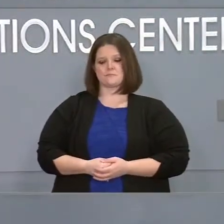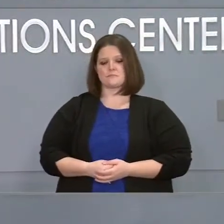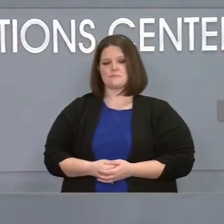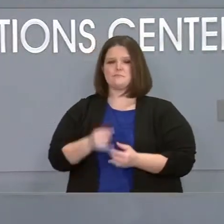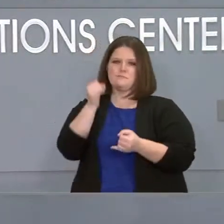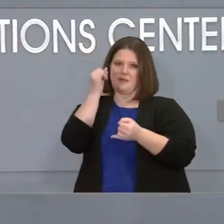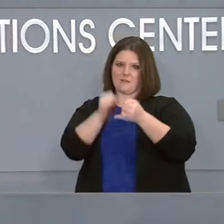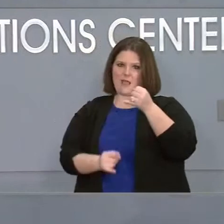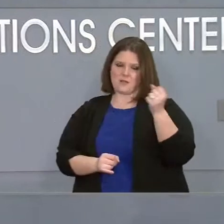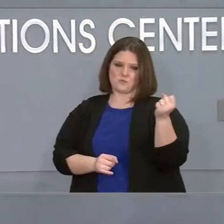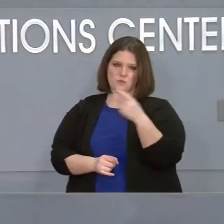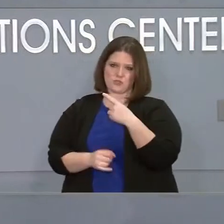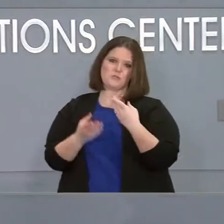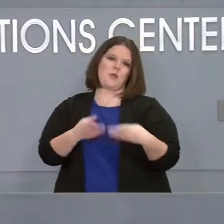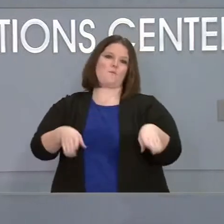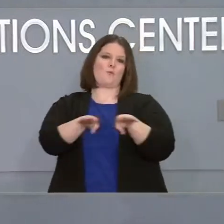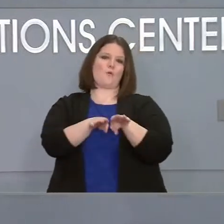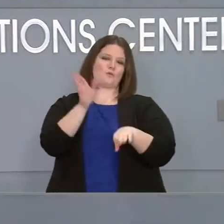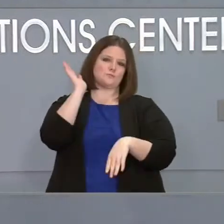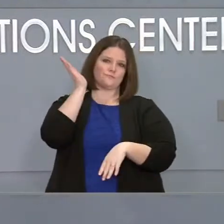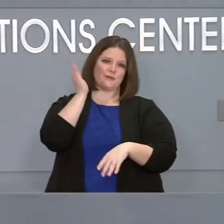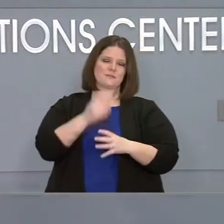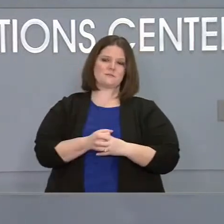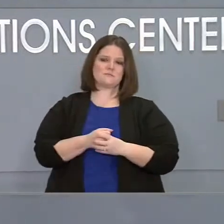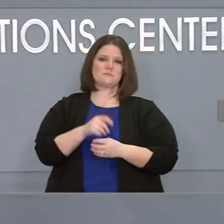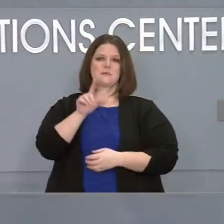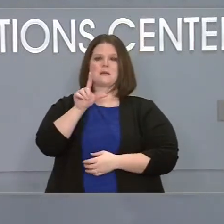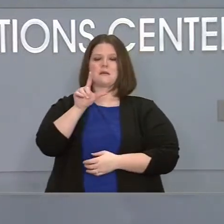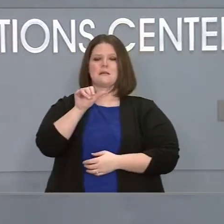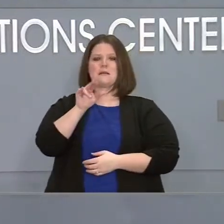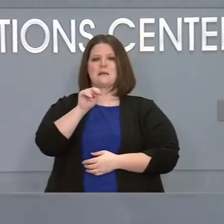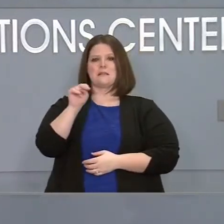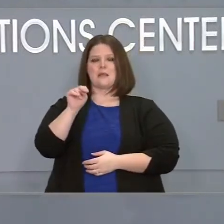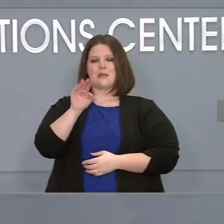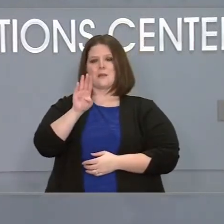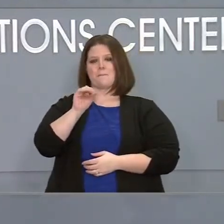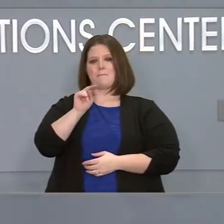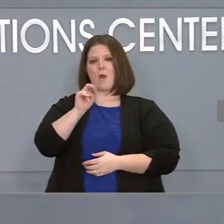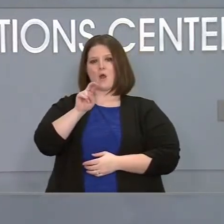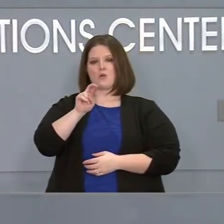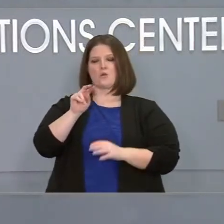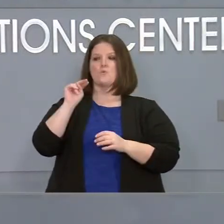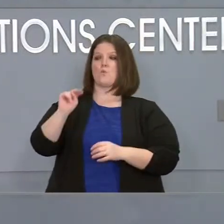Our final question that will conclude today's briefing is from Lynn Bonner with North Carolina Policy Watch.